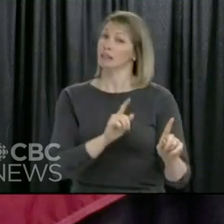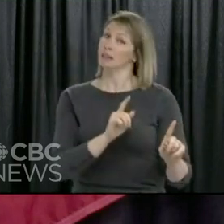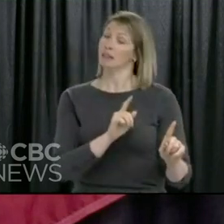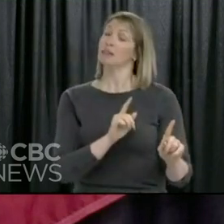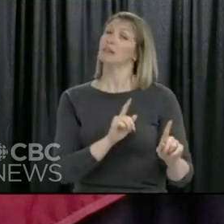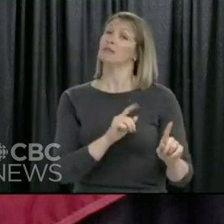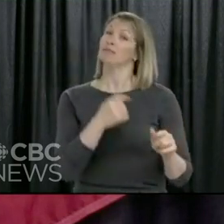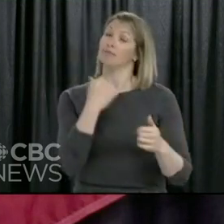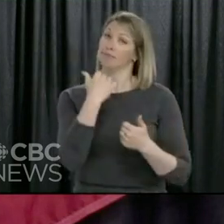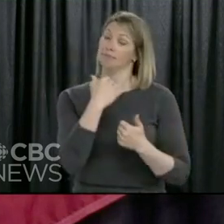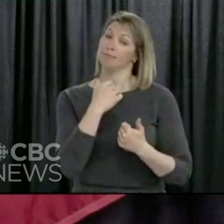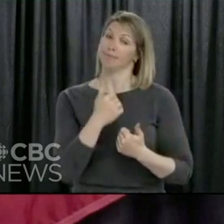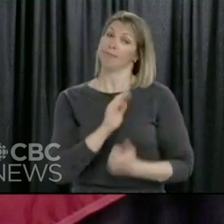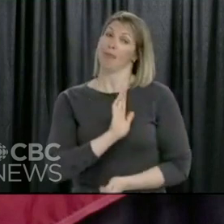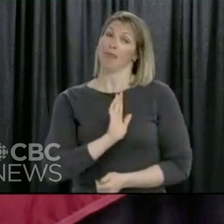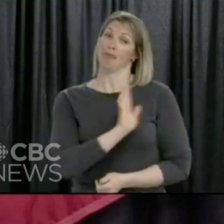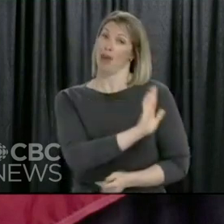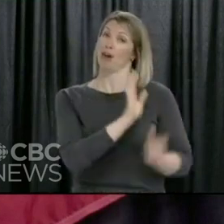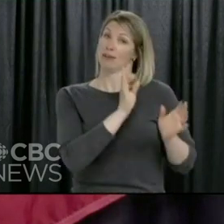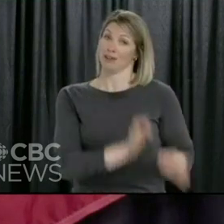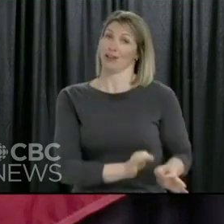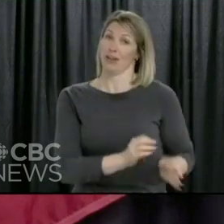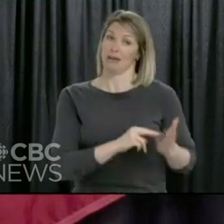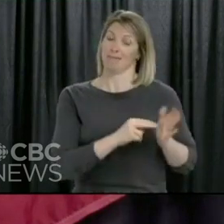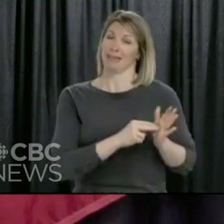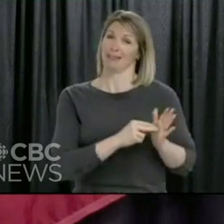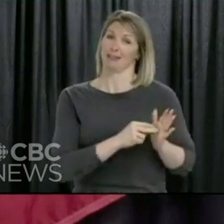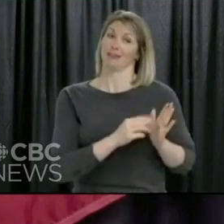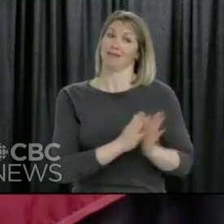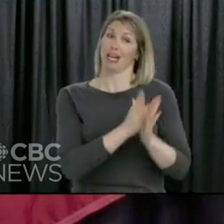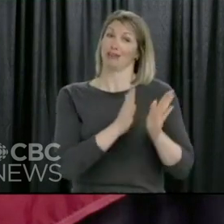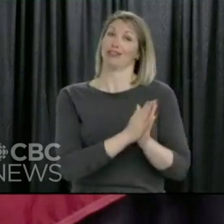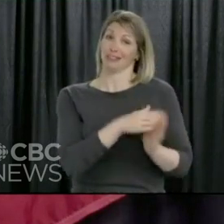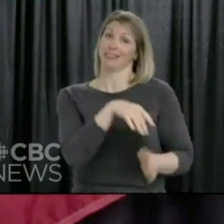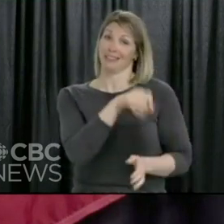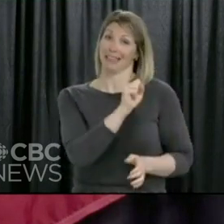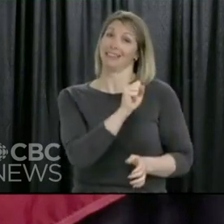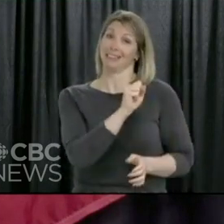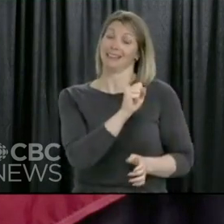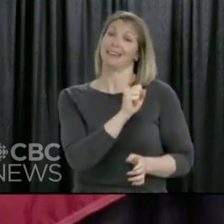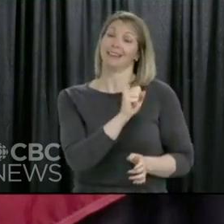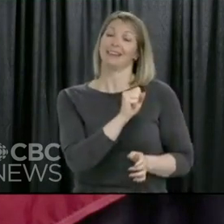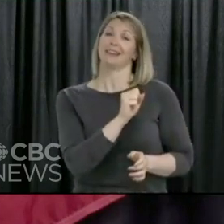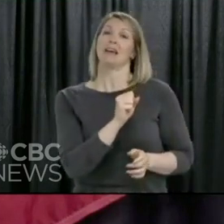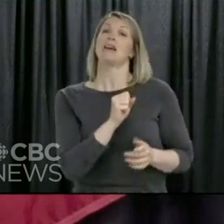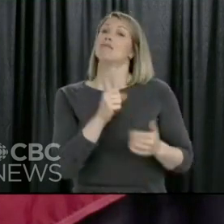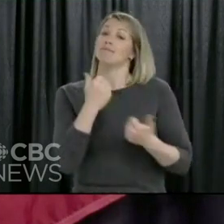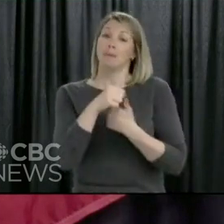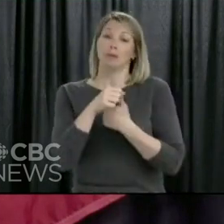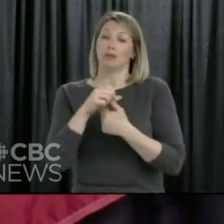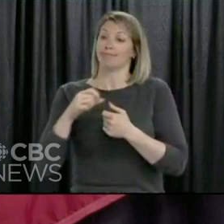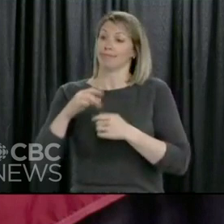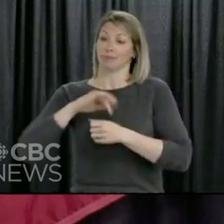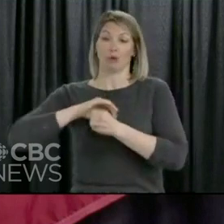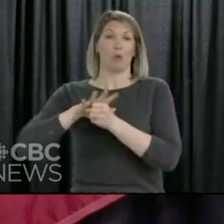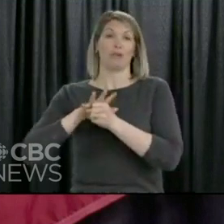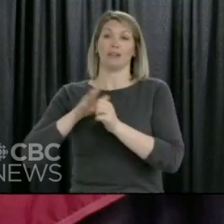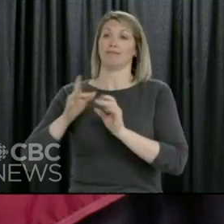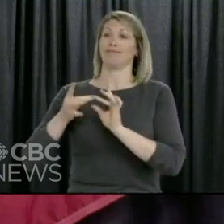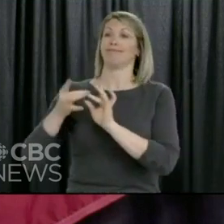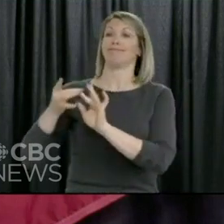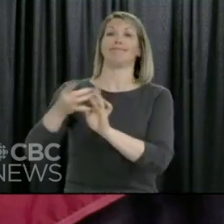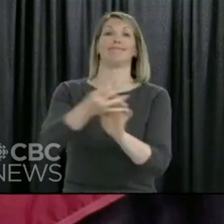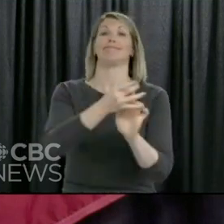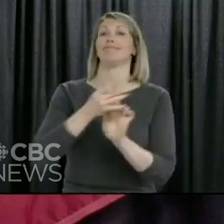their own peril, recognizing that this virus is still is in our province, is living amongst us. So, for the most